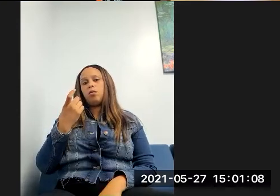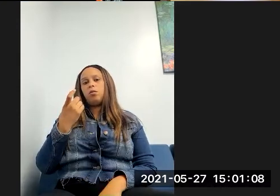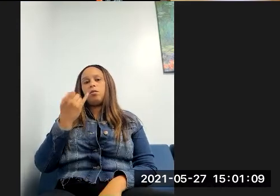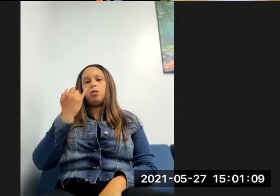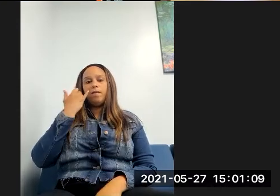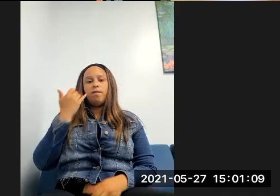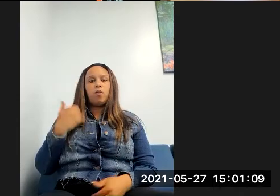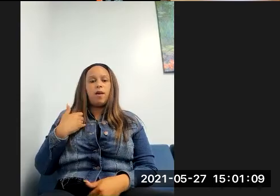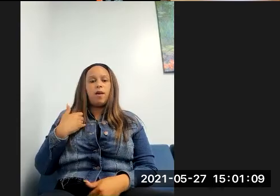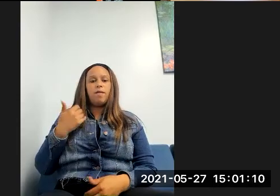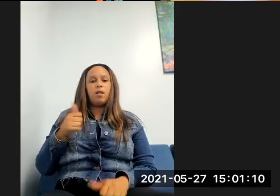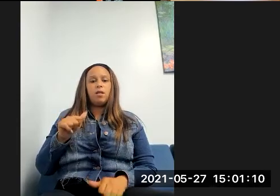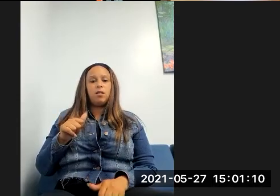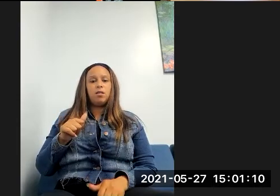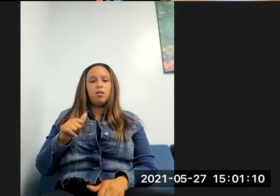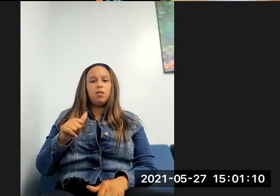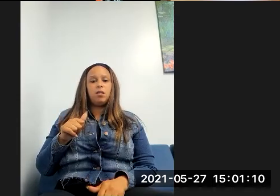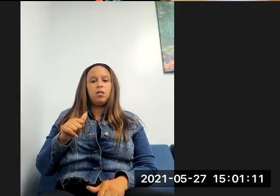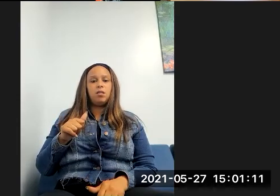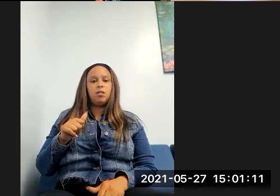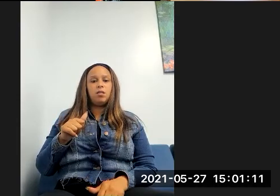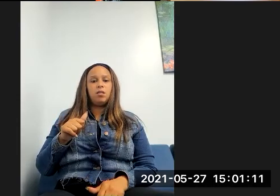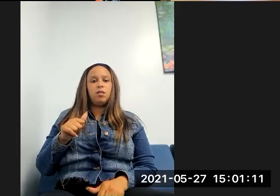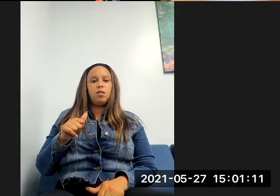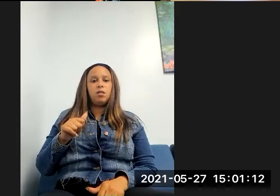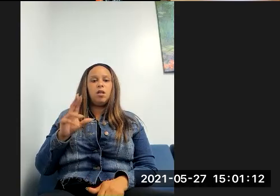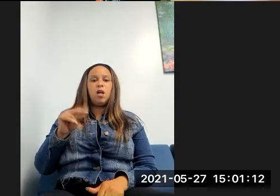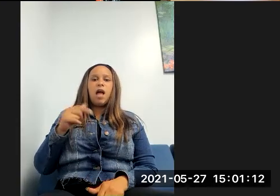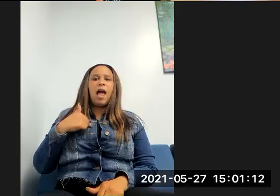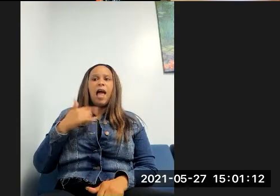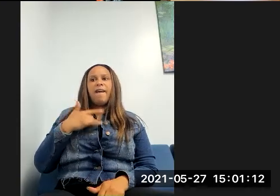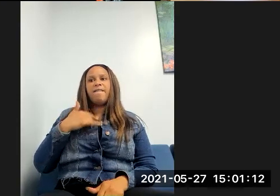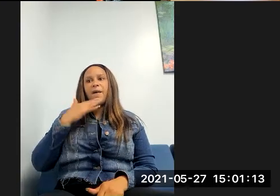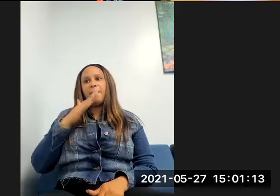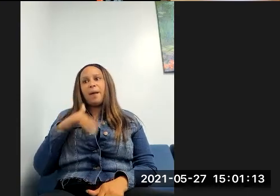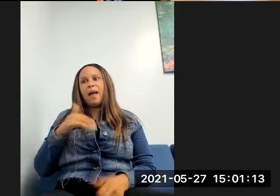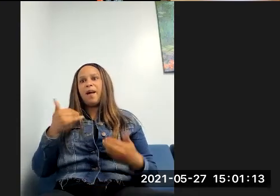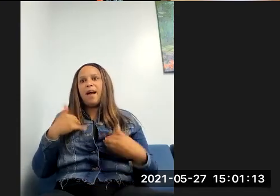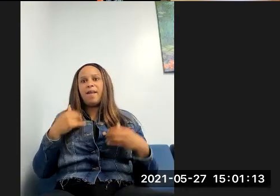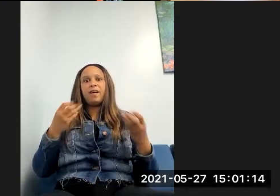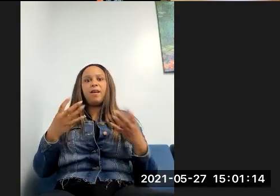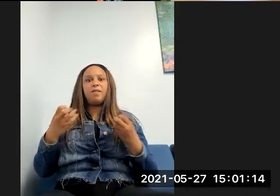if I want to pick. I feel bad. Like we got all these questions.